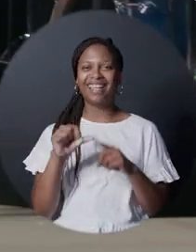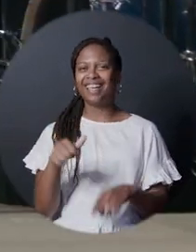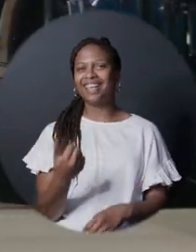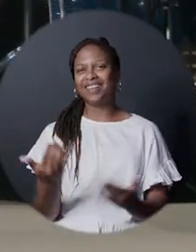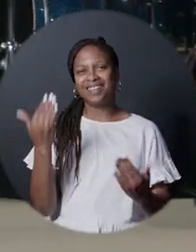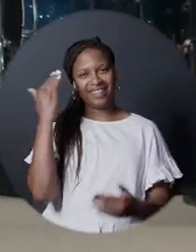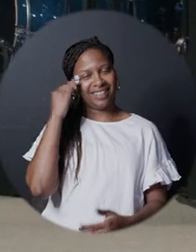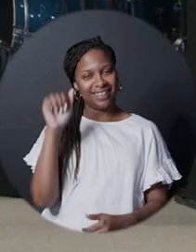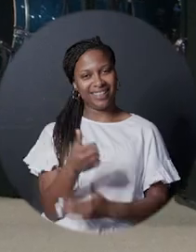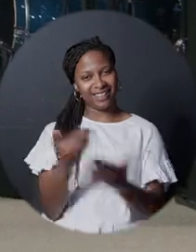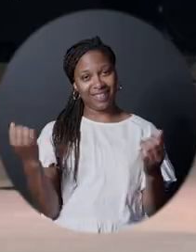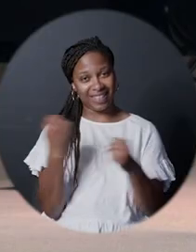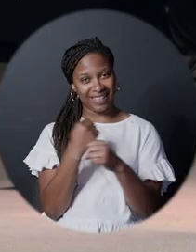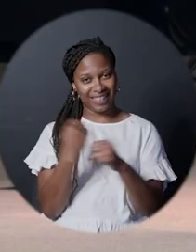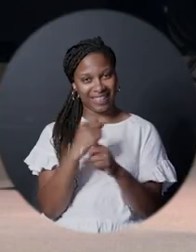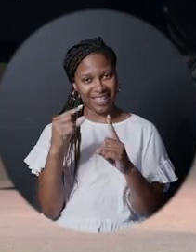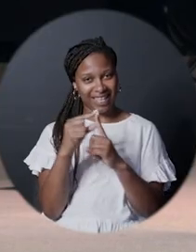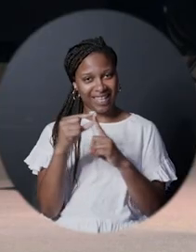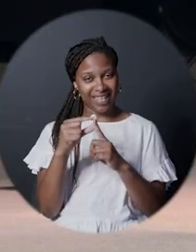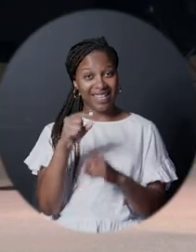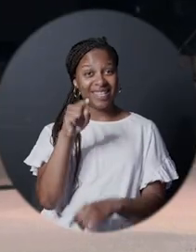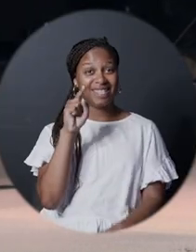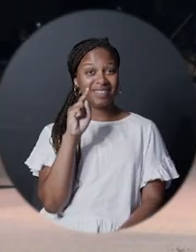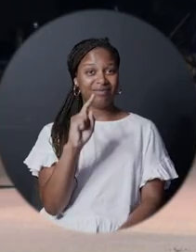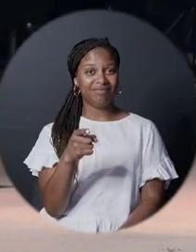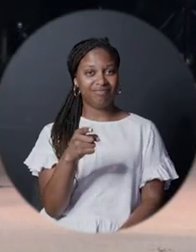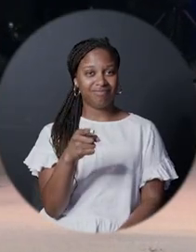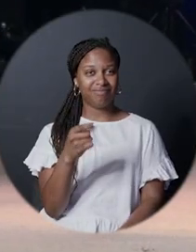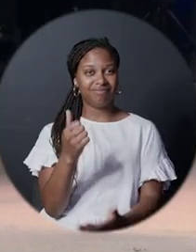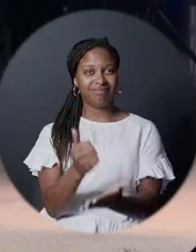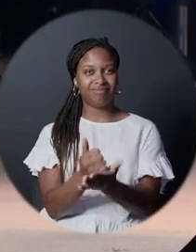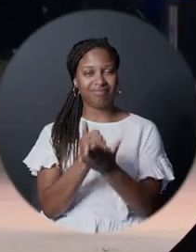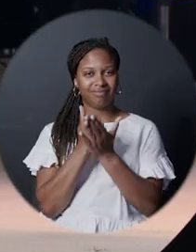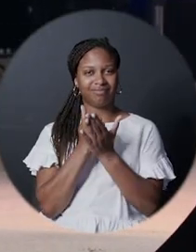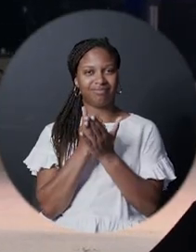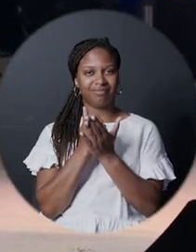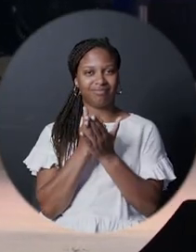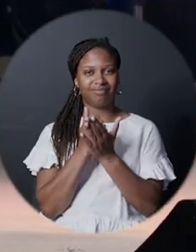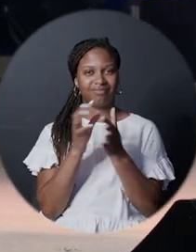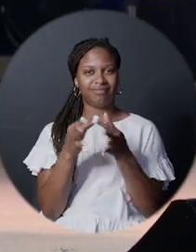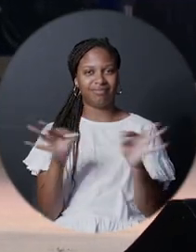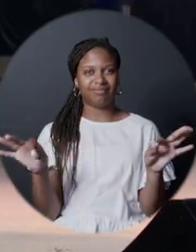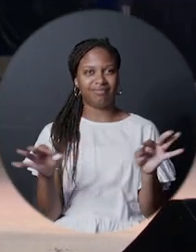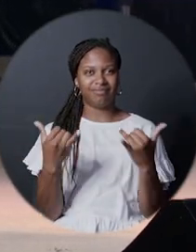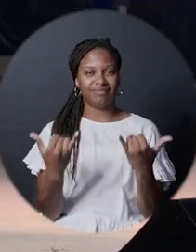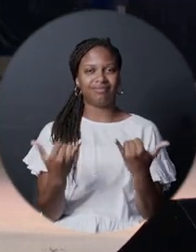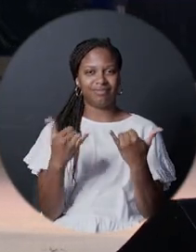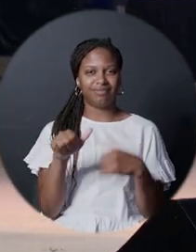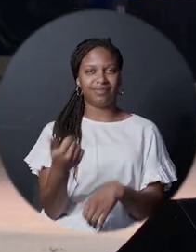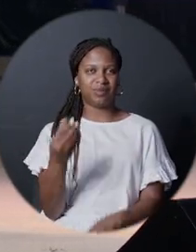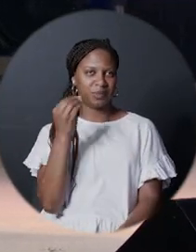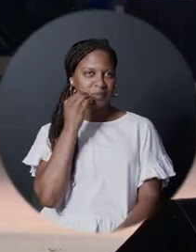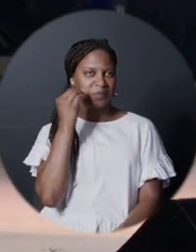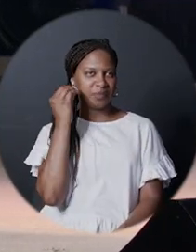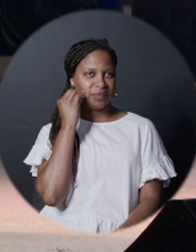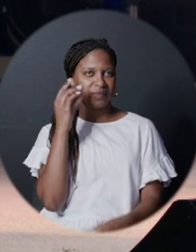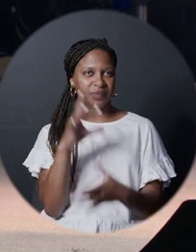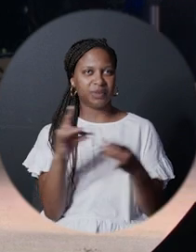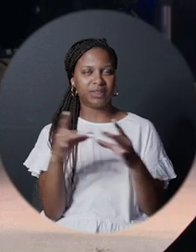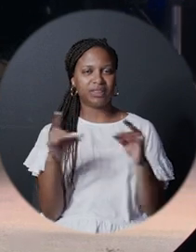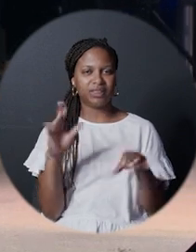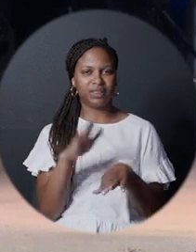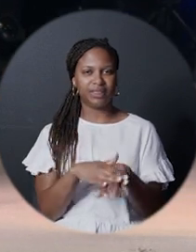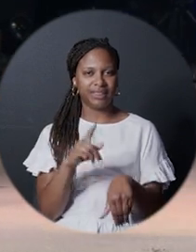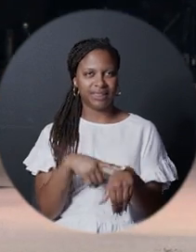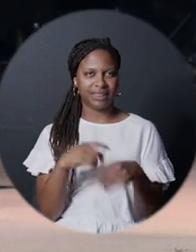Fighting words. Listen, anybody who ever been in anything, those fighting words. Y'all help me out. Anybody, give me a phrase. I'll tell you right now. Anybody at